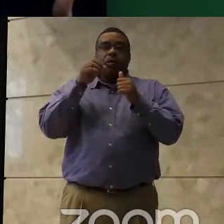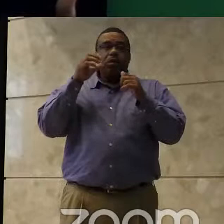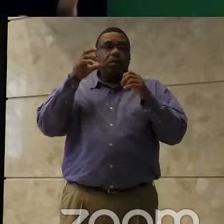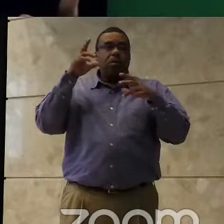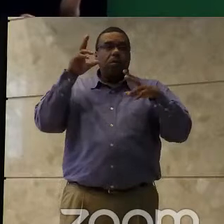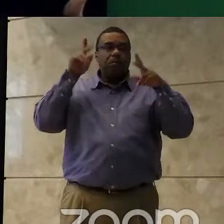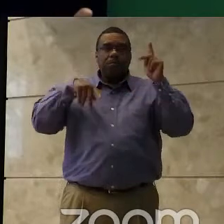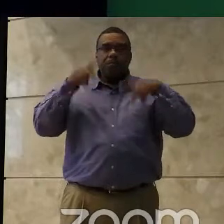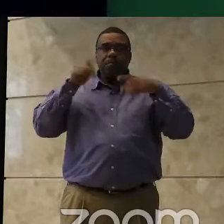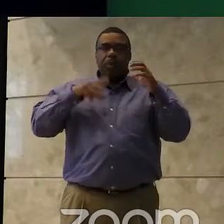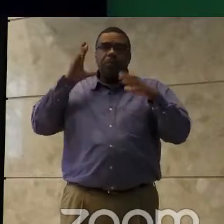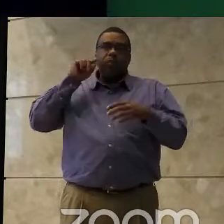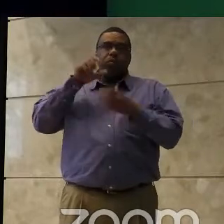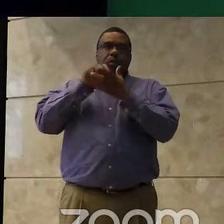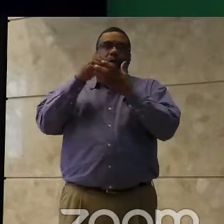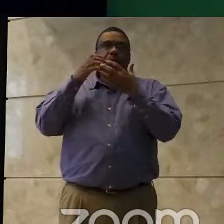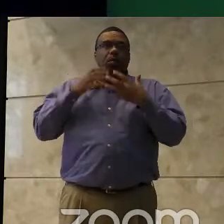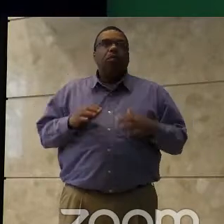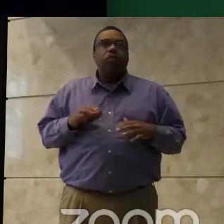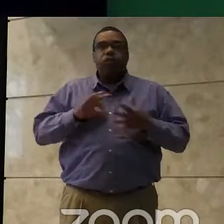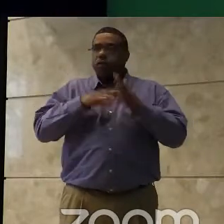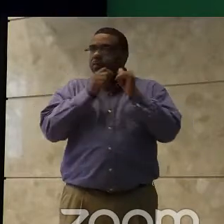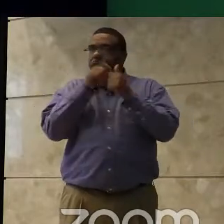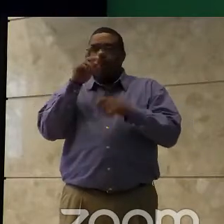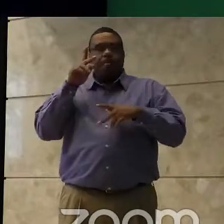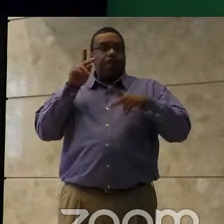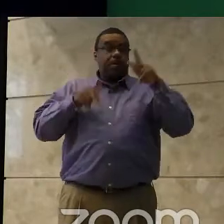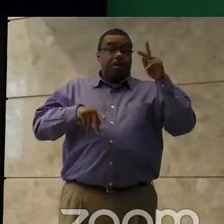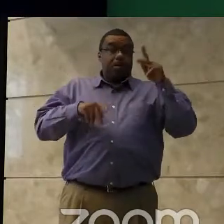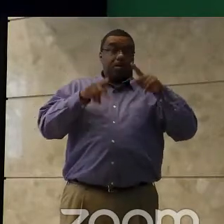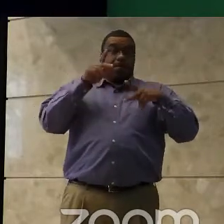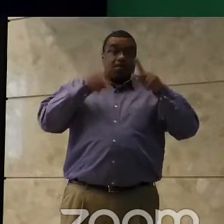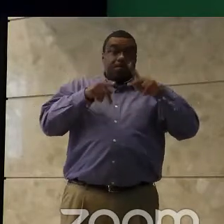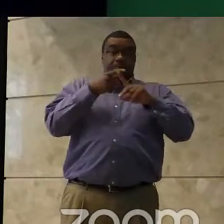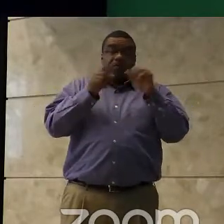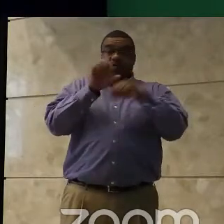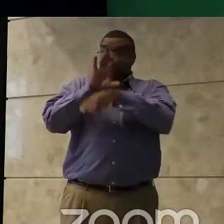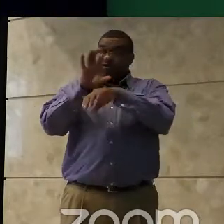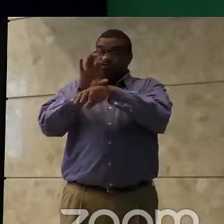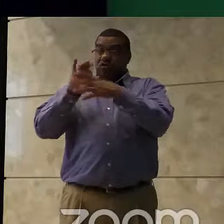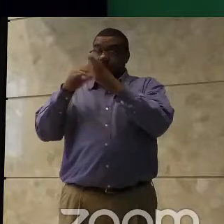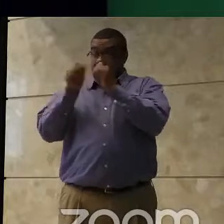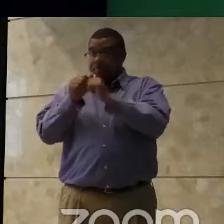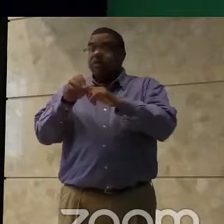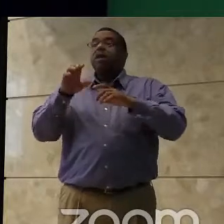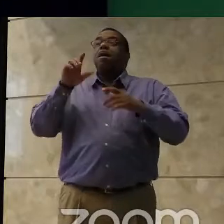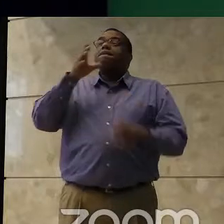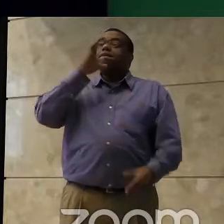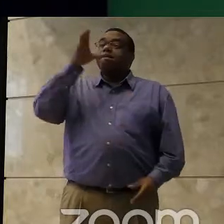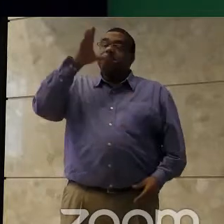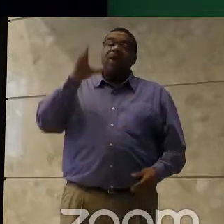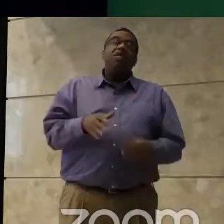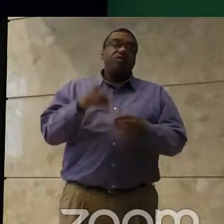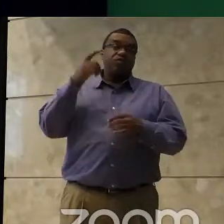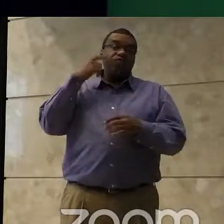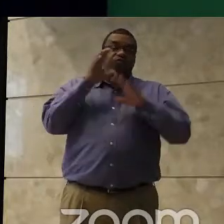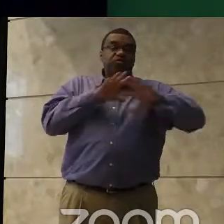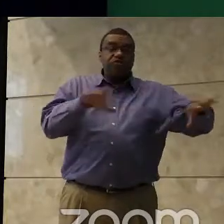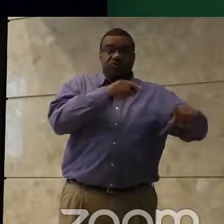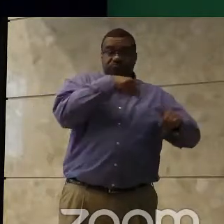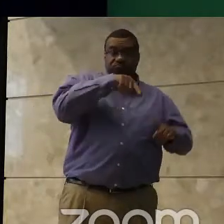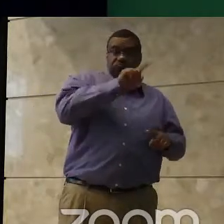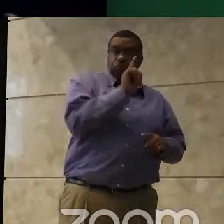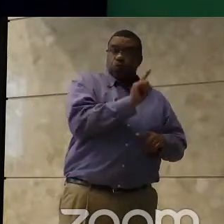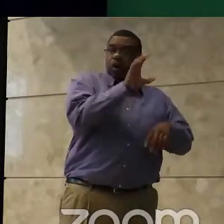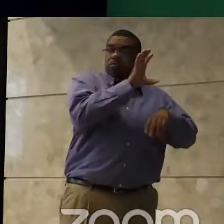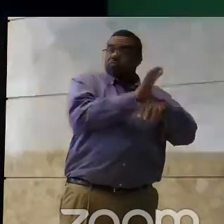our members of our church were relatives. They were the parents or the children of people at 16th Street. Their